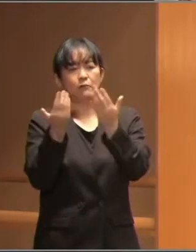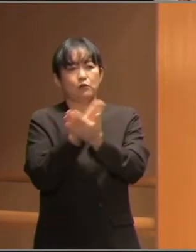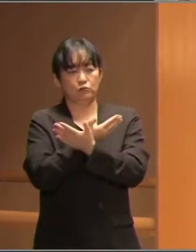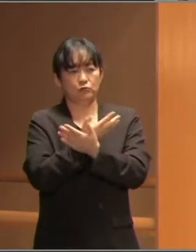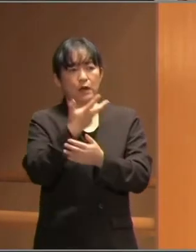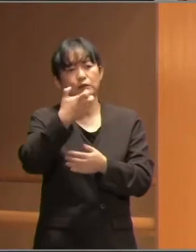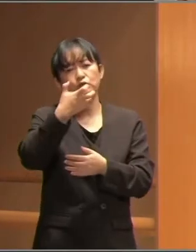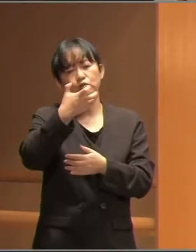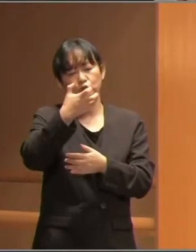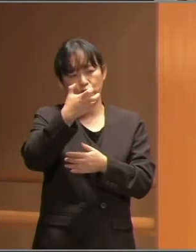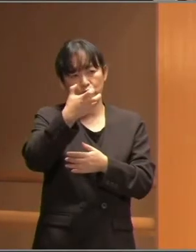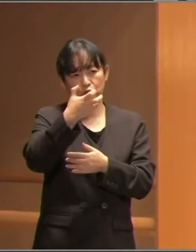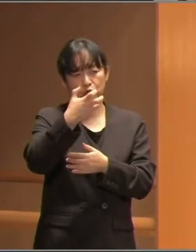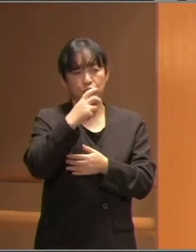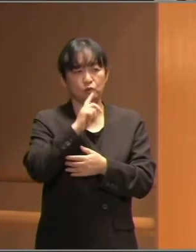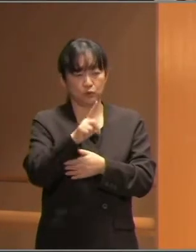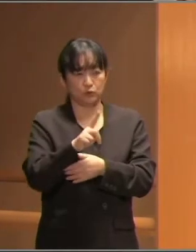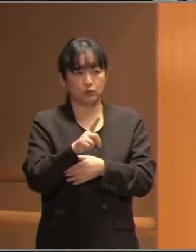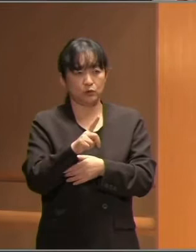to 80.